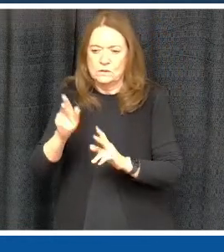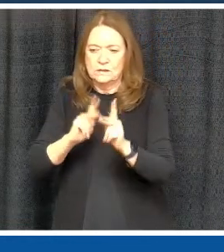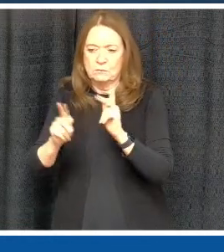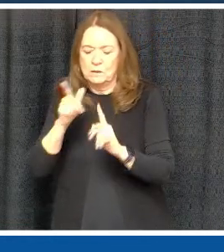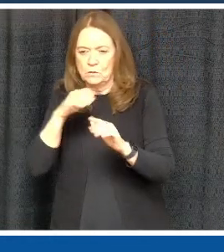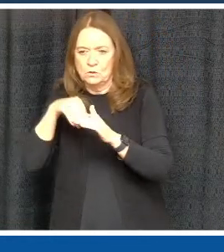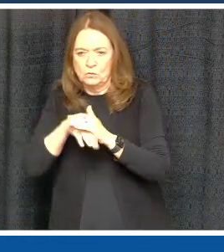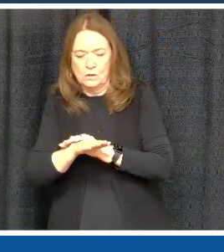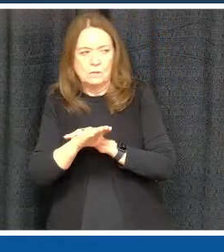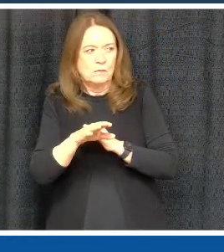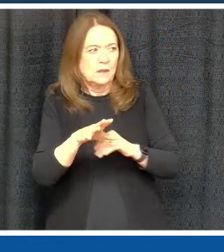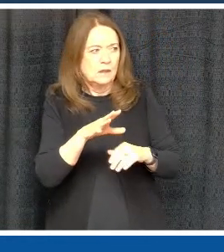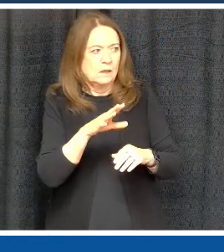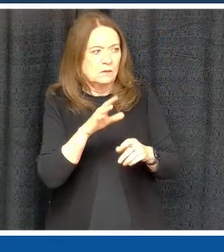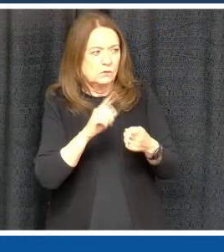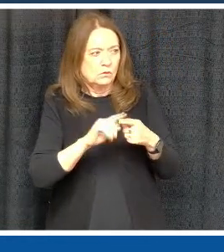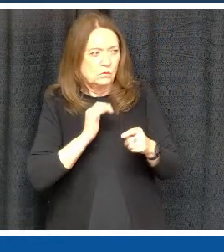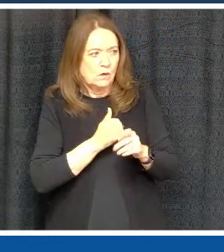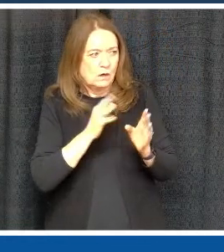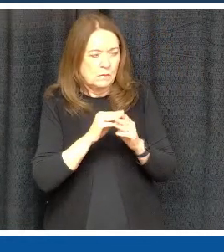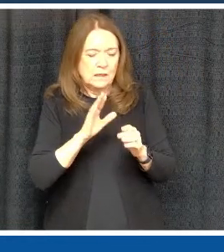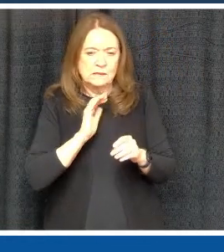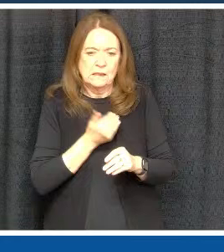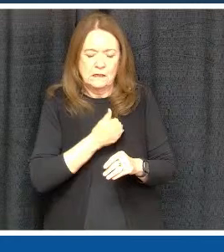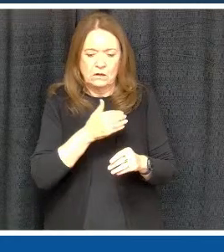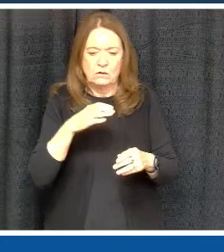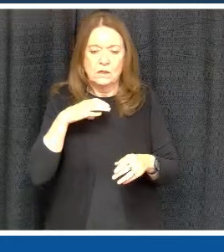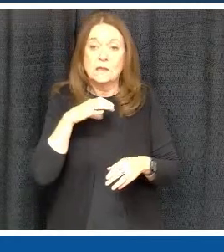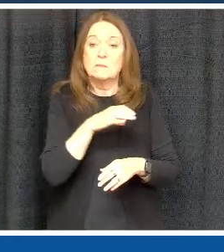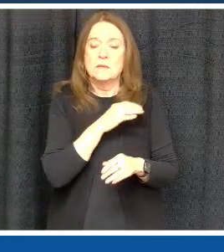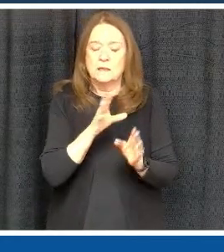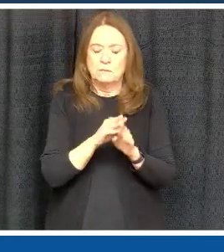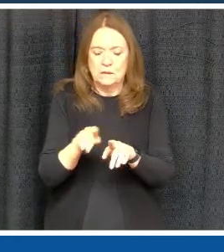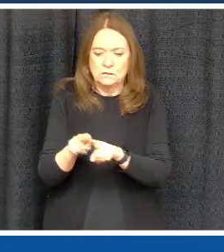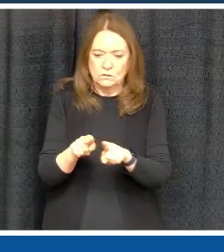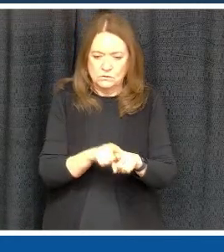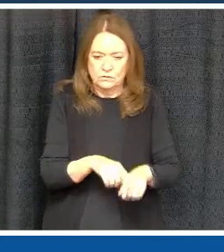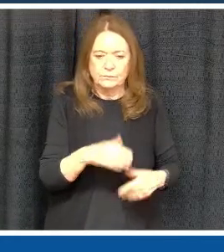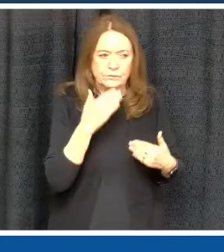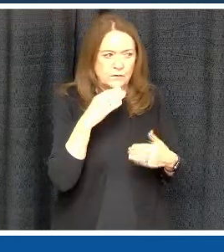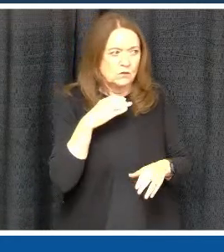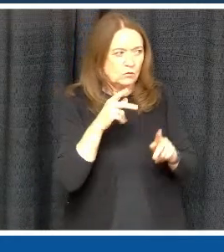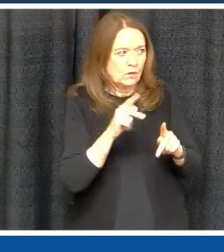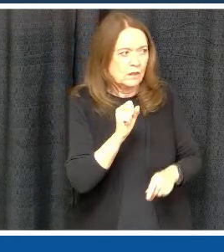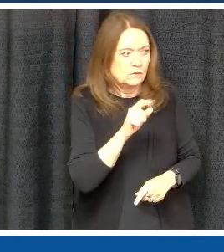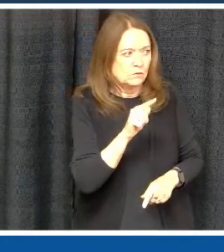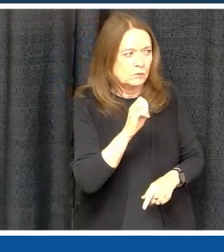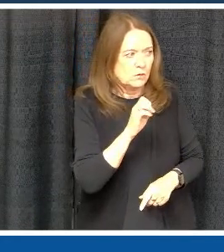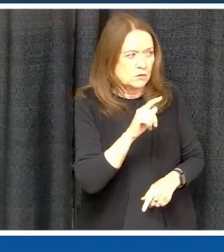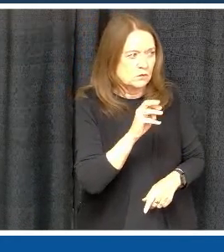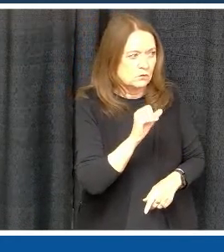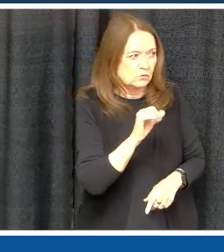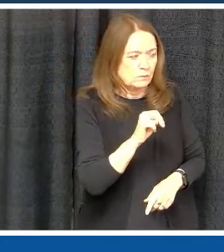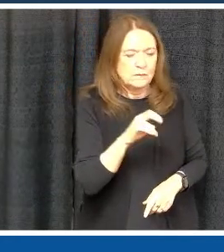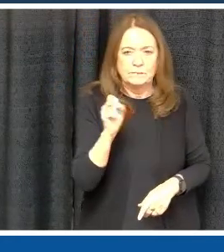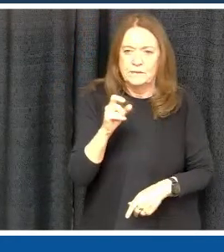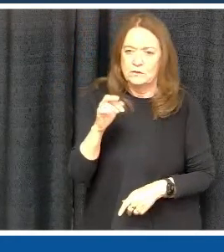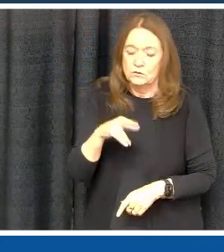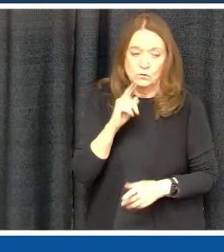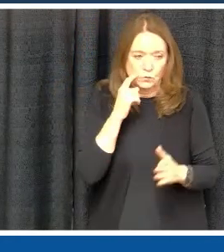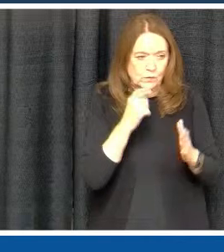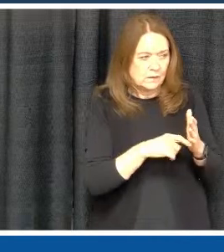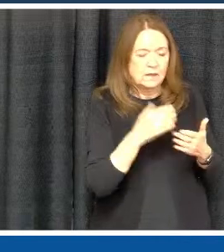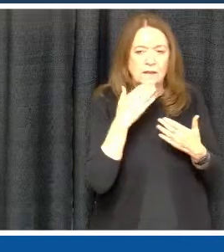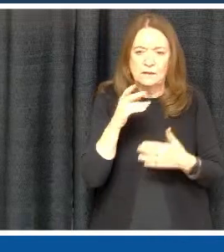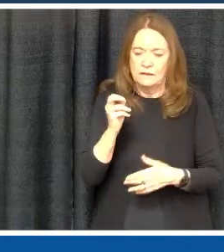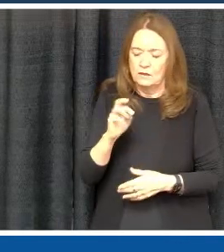inside council meetings and our committee meetings. That's all. Thank you. Thank you. Councilperson Streetman on this resolution, Yes, sir. you're recognized.